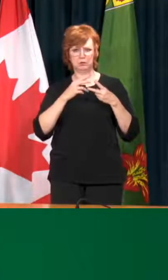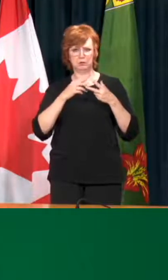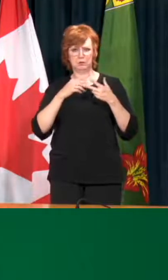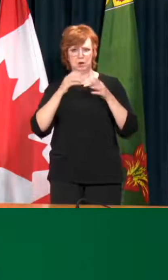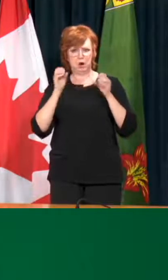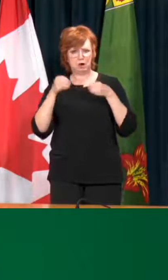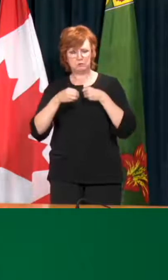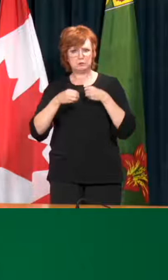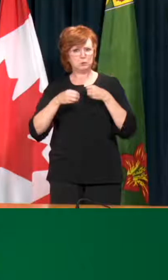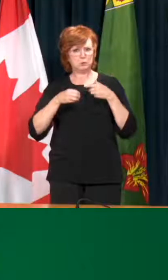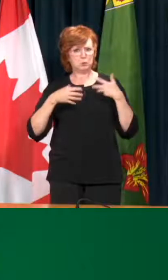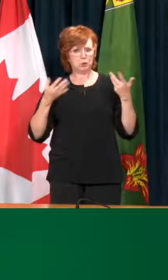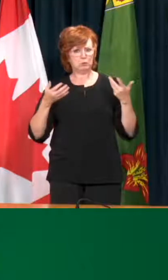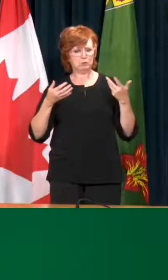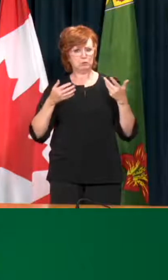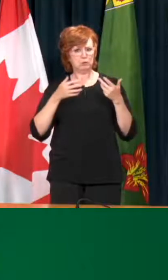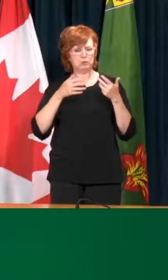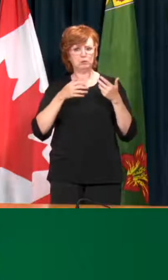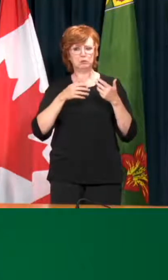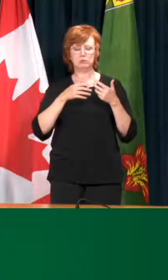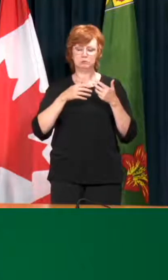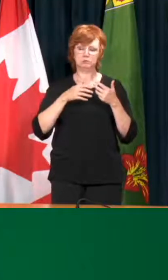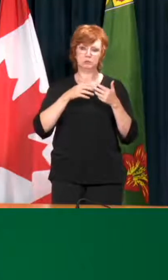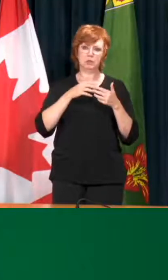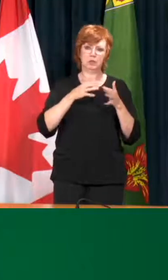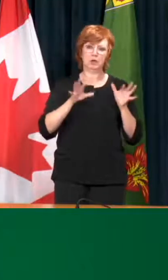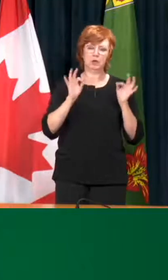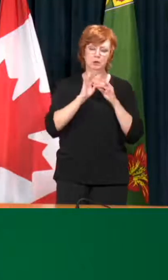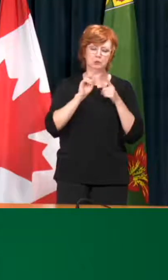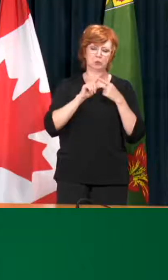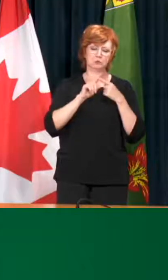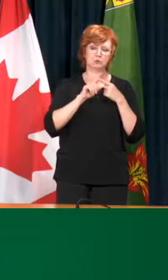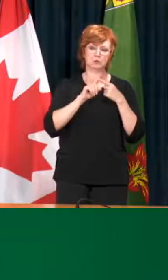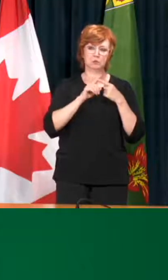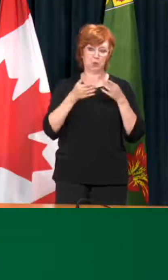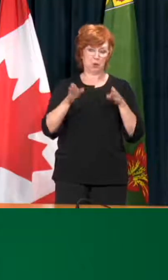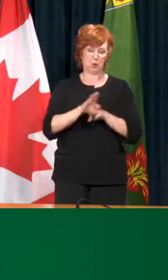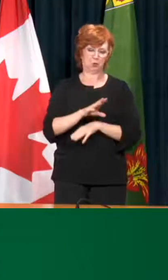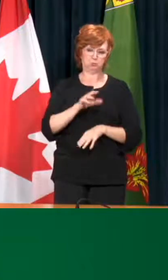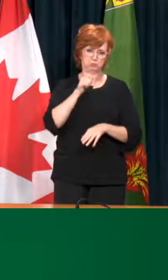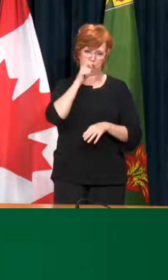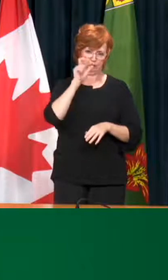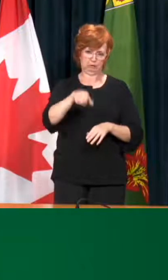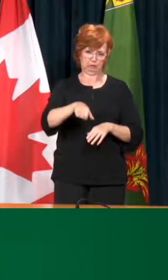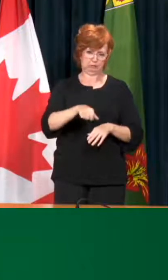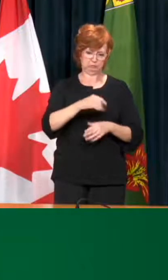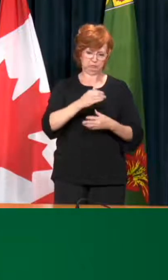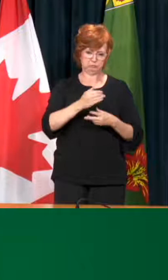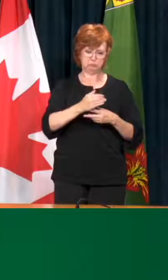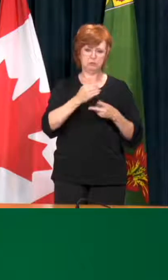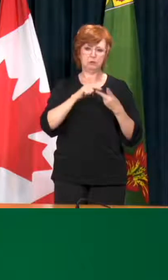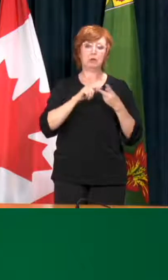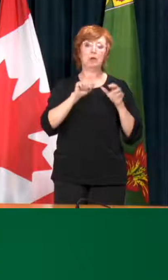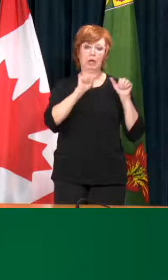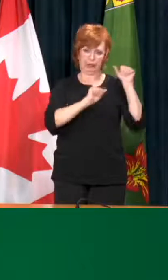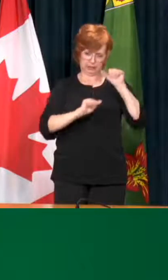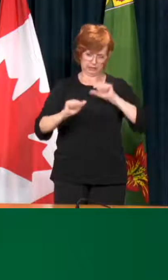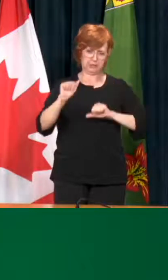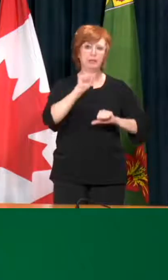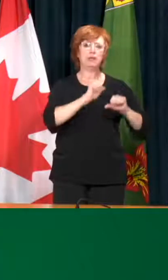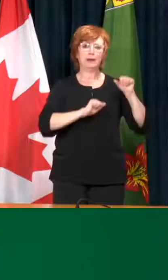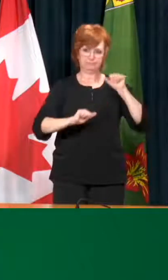appropriate steps may include cleaning. Generally, closing a business is not required, are taken. But